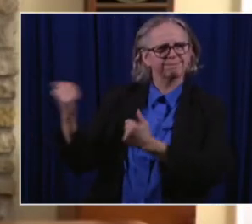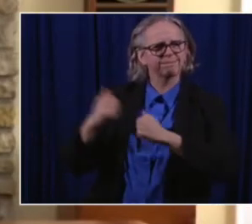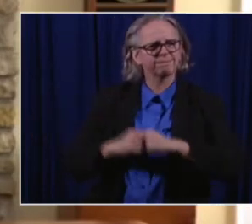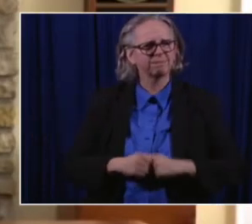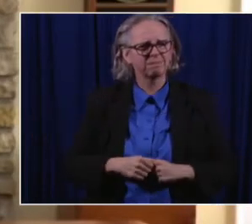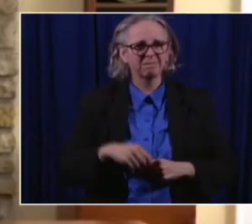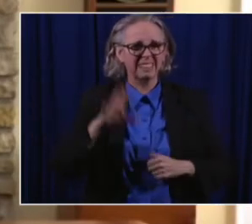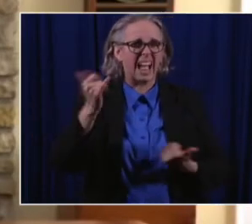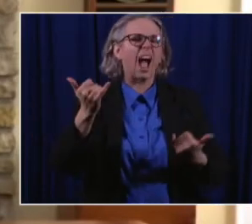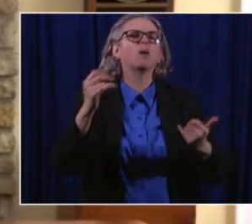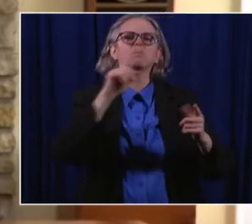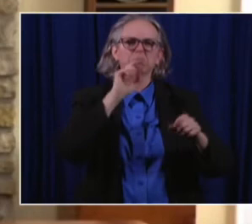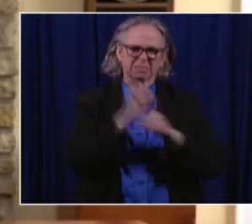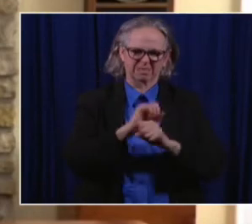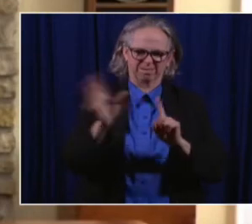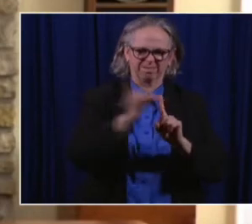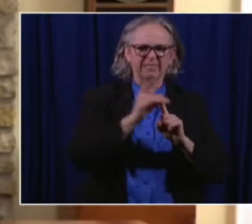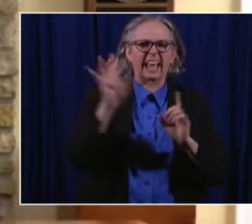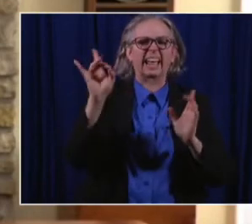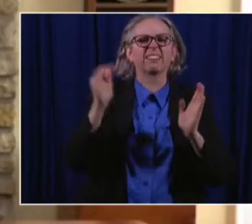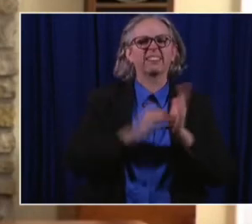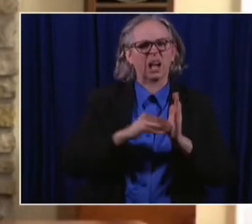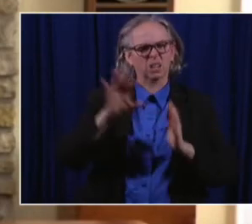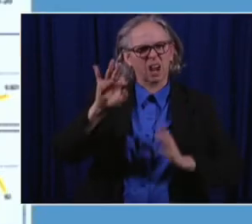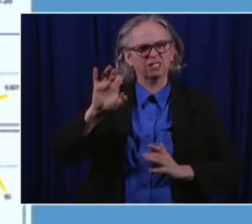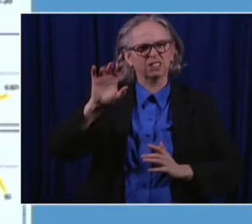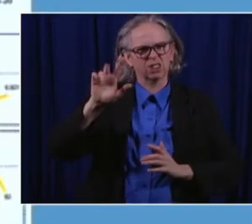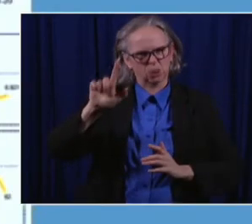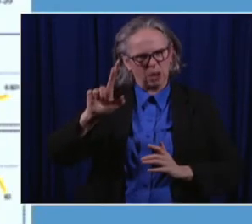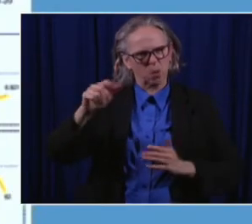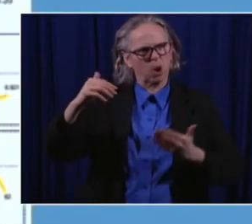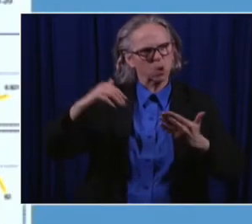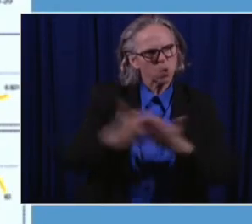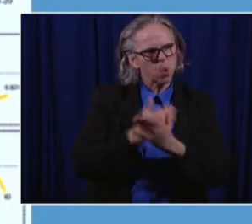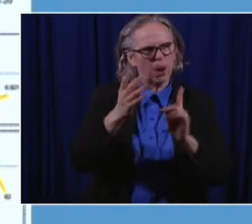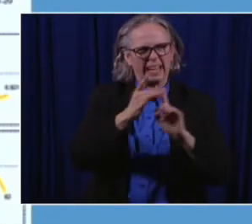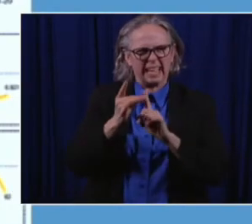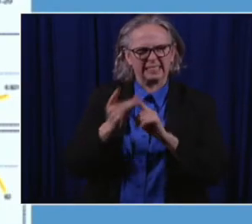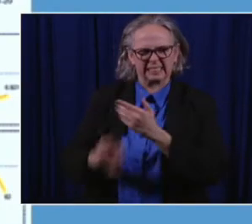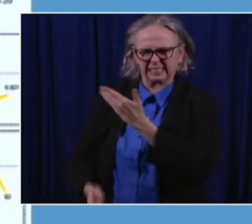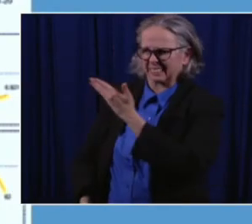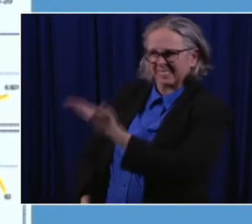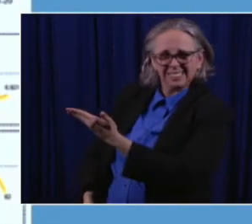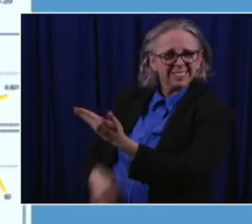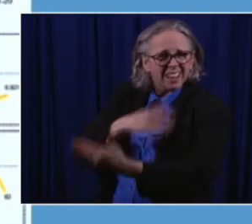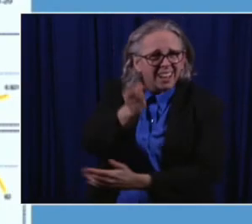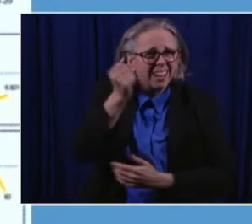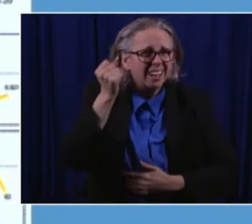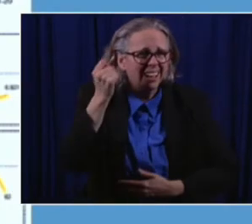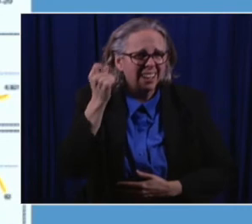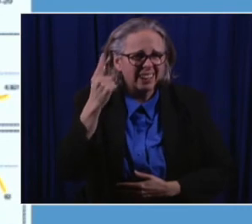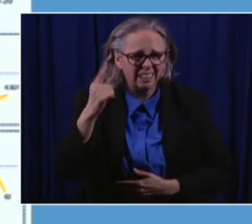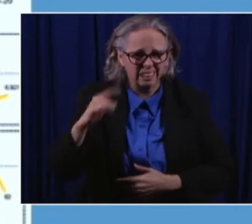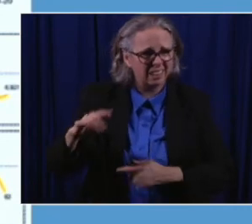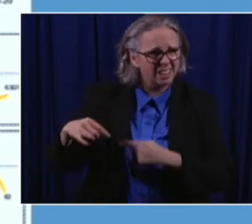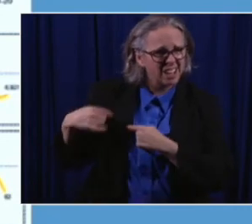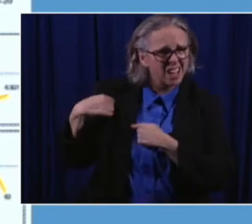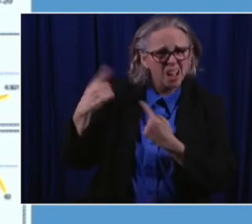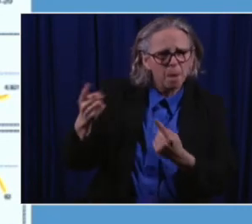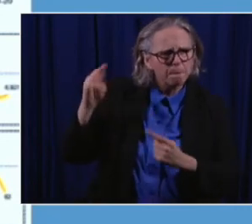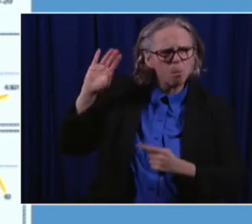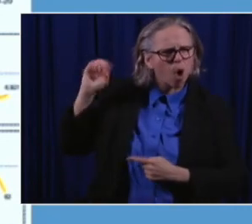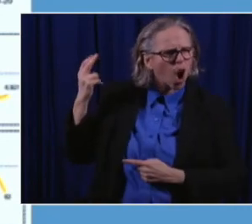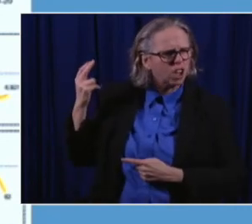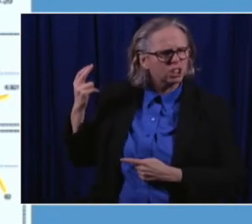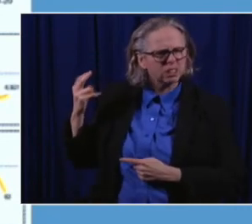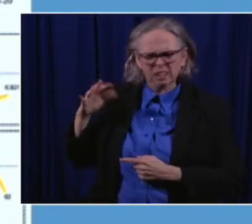8,921 new cases in Ohio. That is the fifth highest count we've seen in this pandemic. We